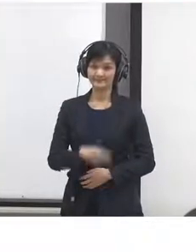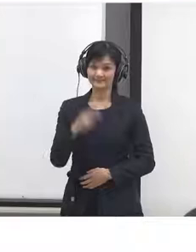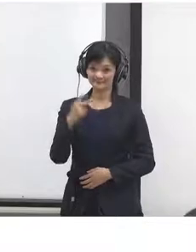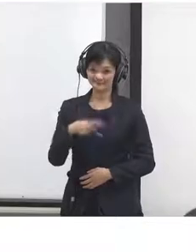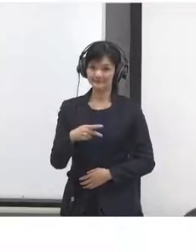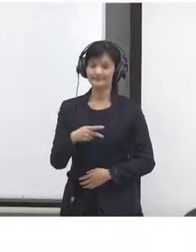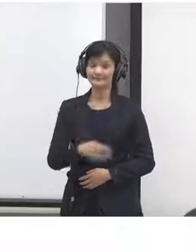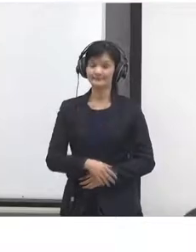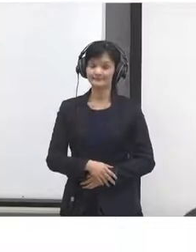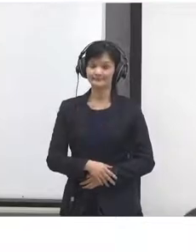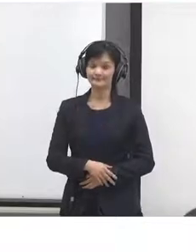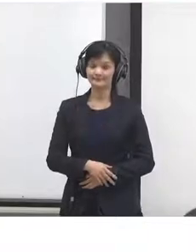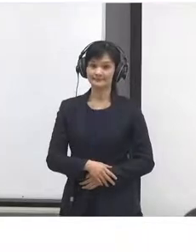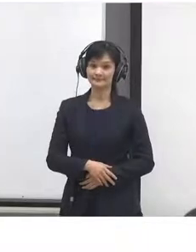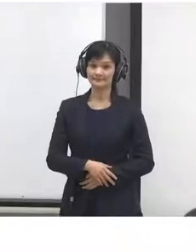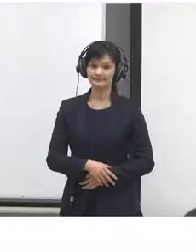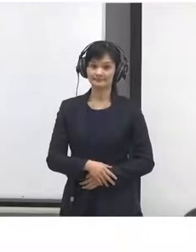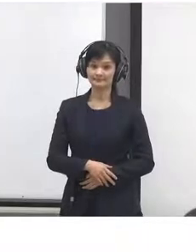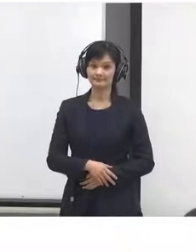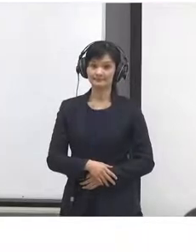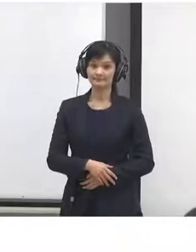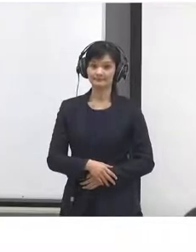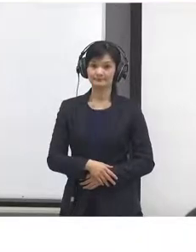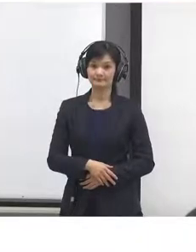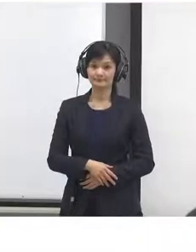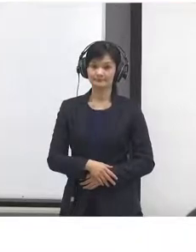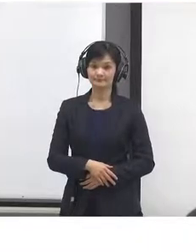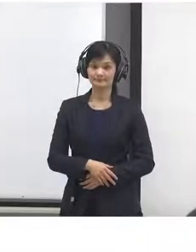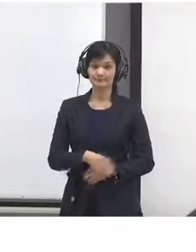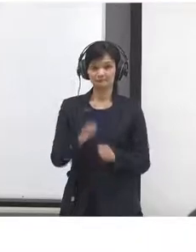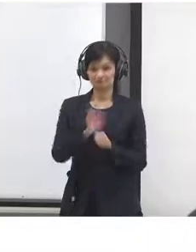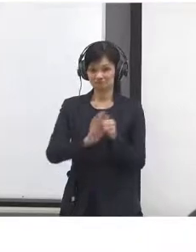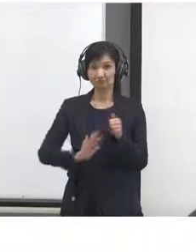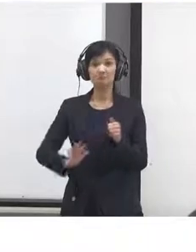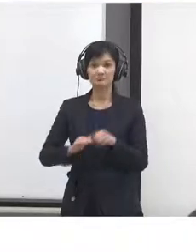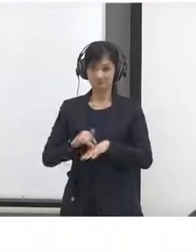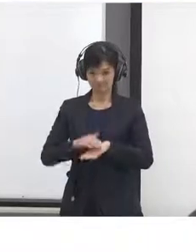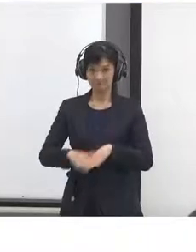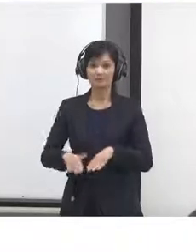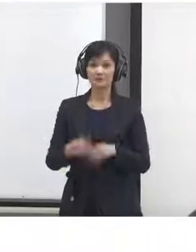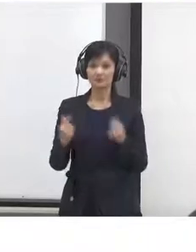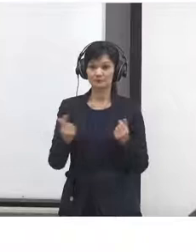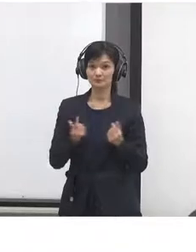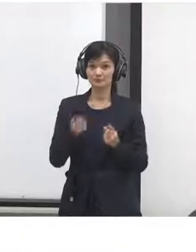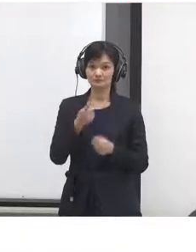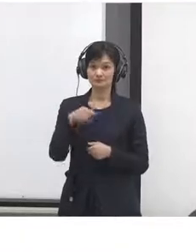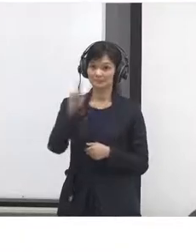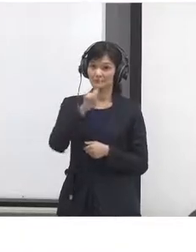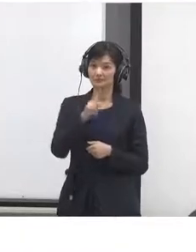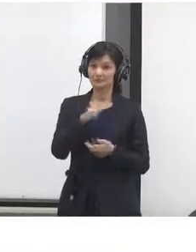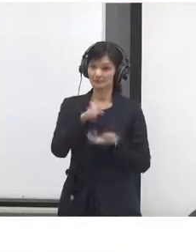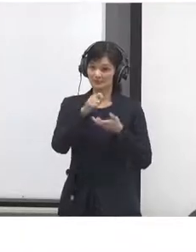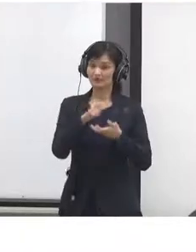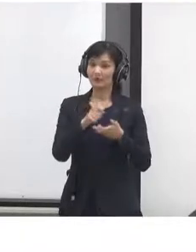Zito said. But we're also trying to eliminate this